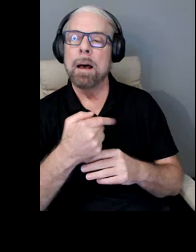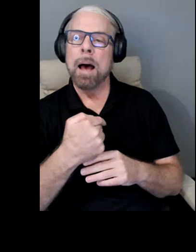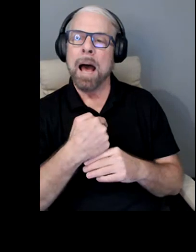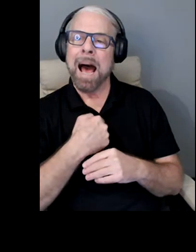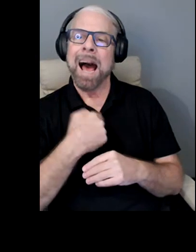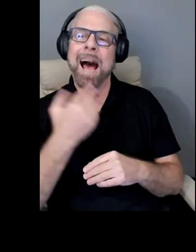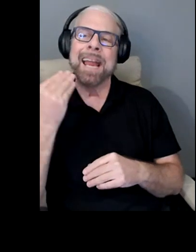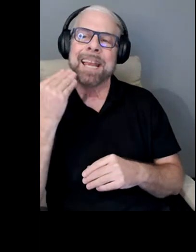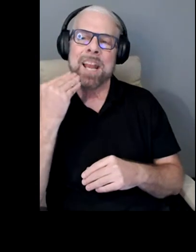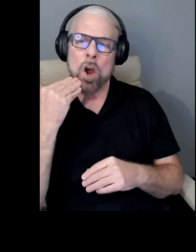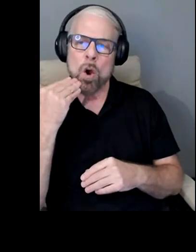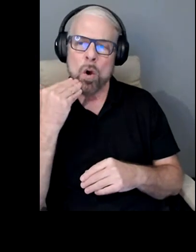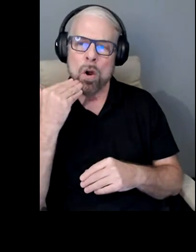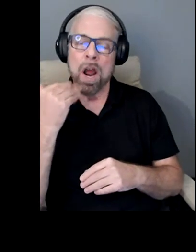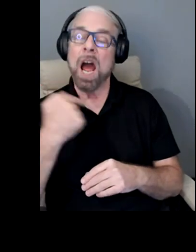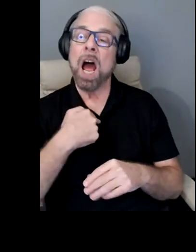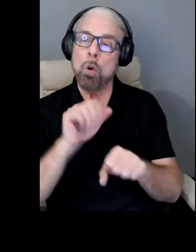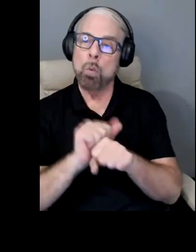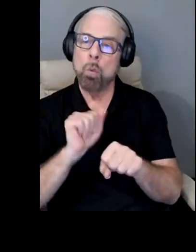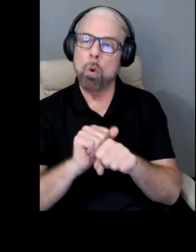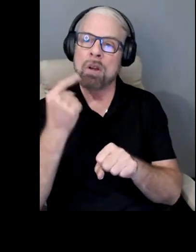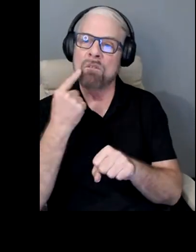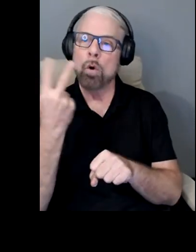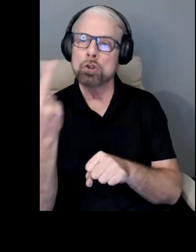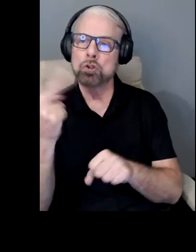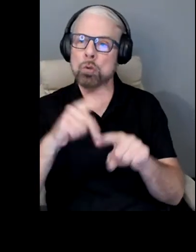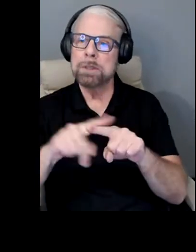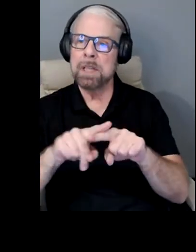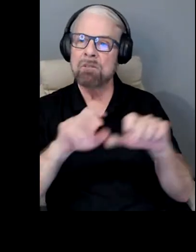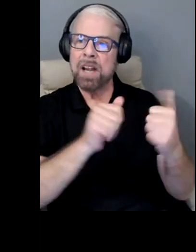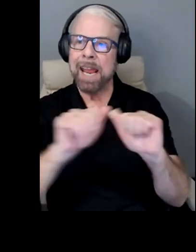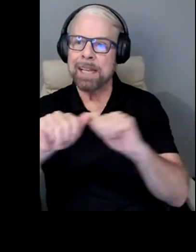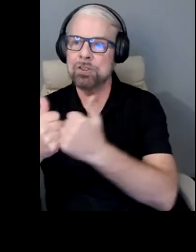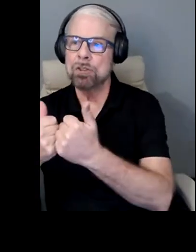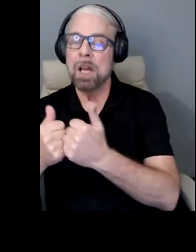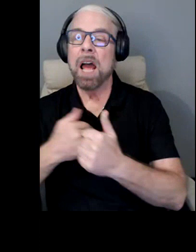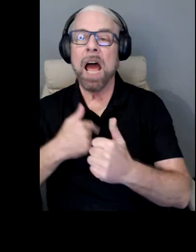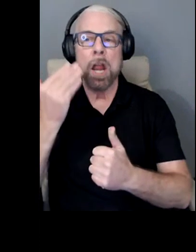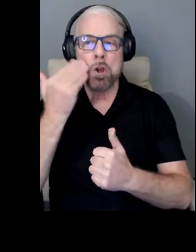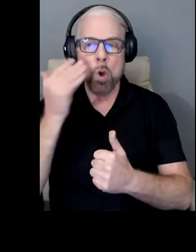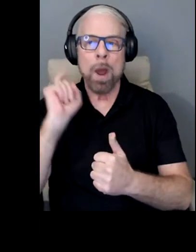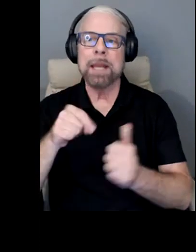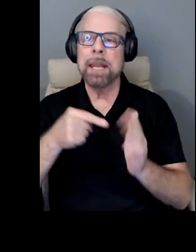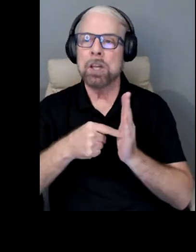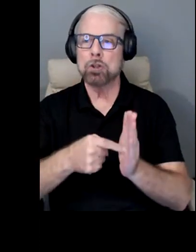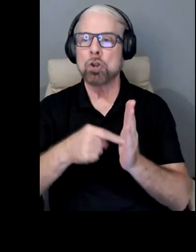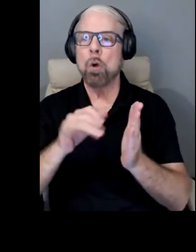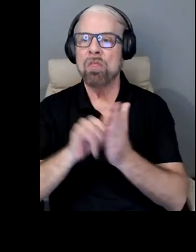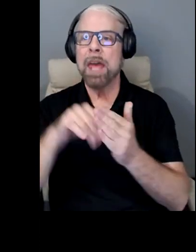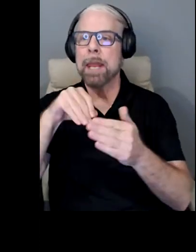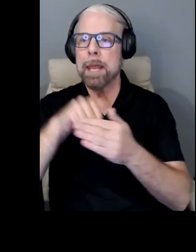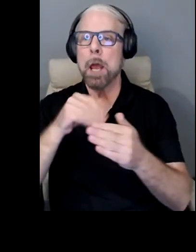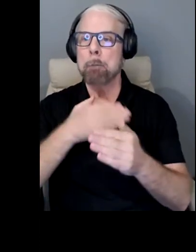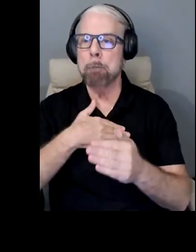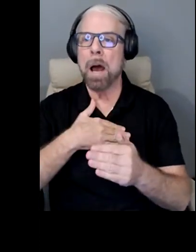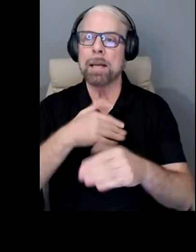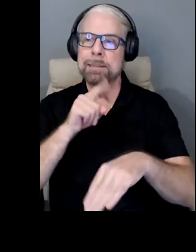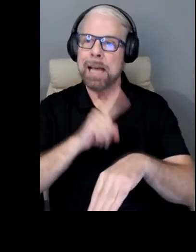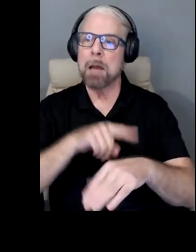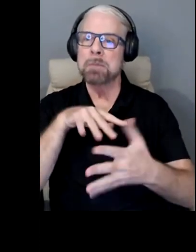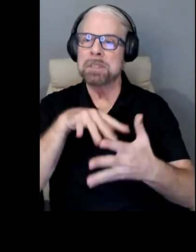I know that, so I work for 2 different agencies, and I know that I need to reflect that in my participation in the time